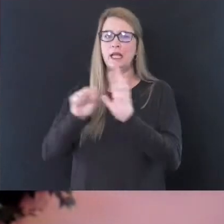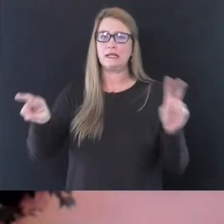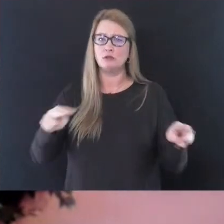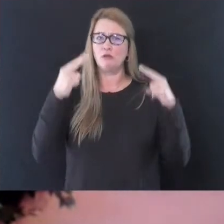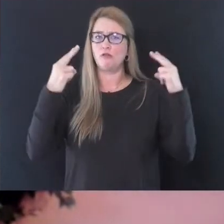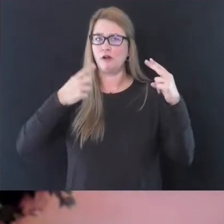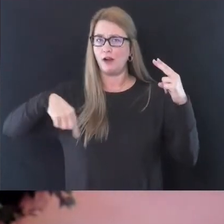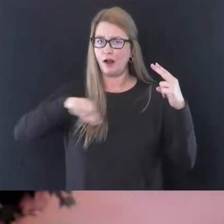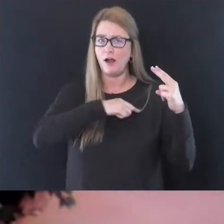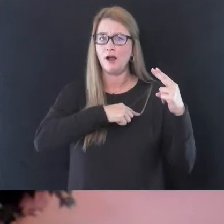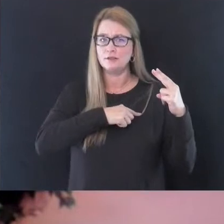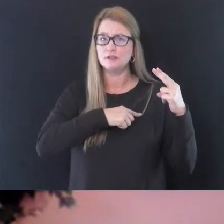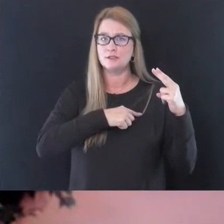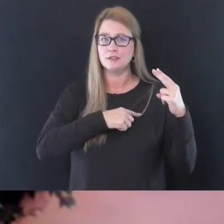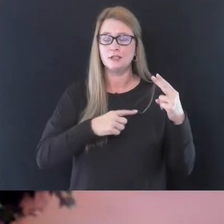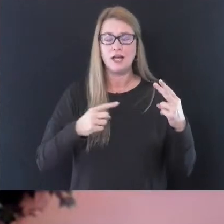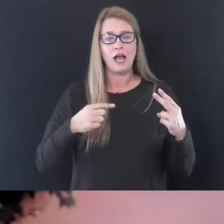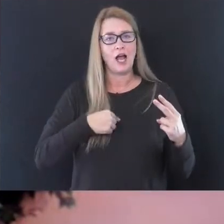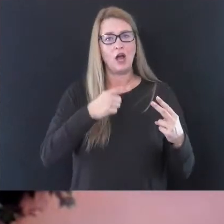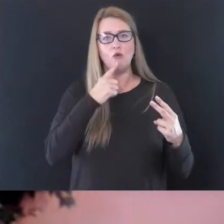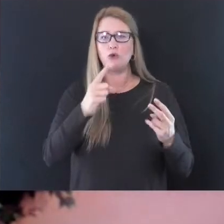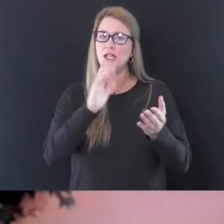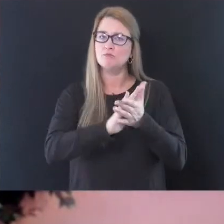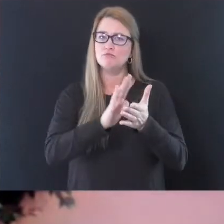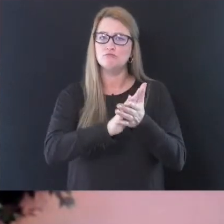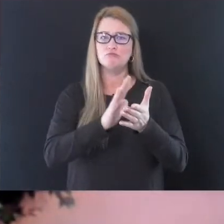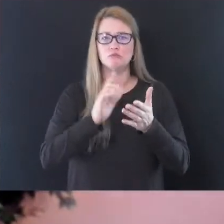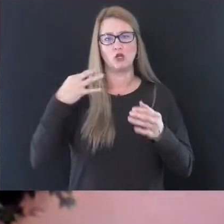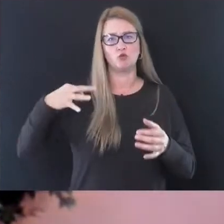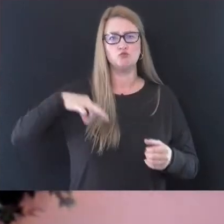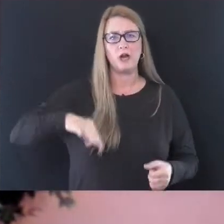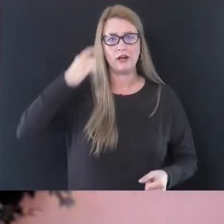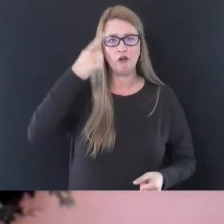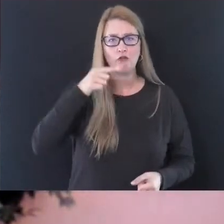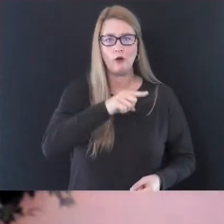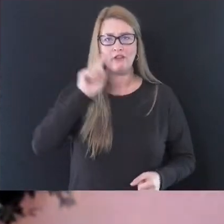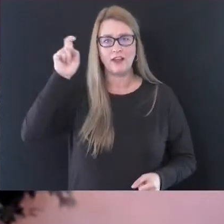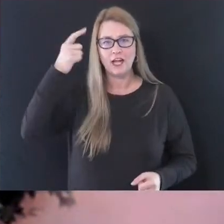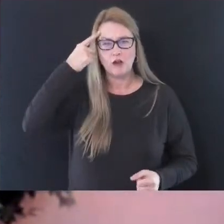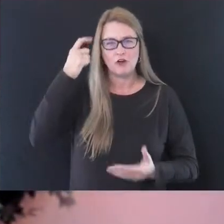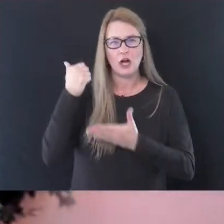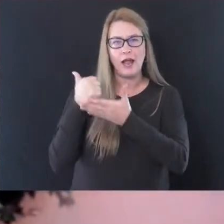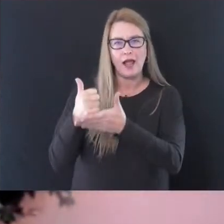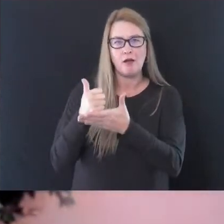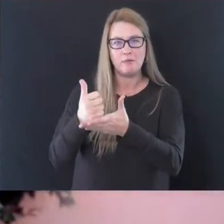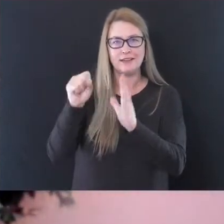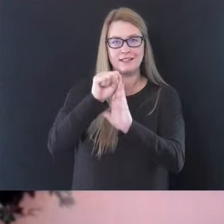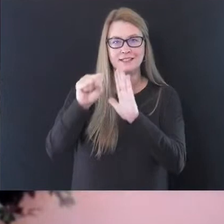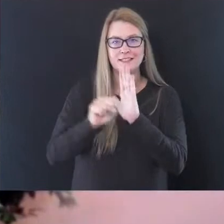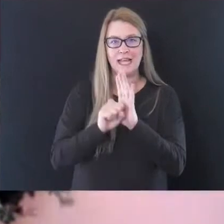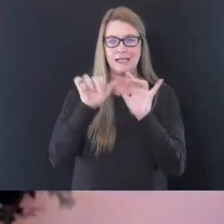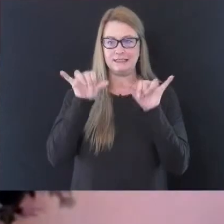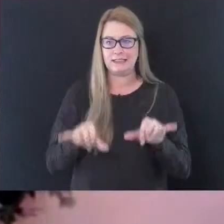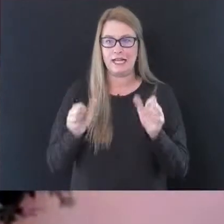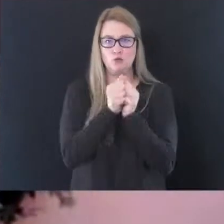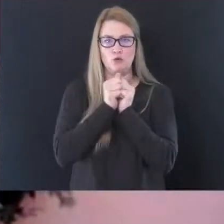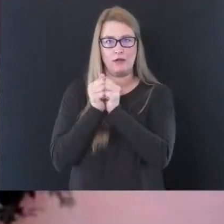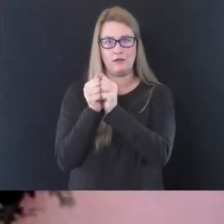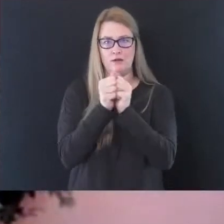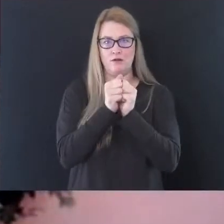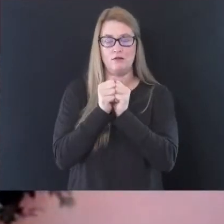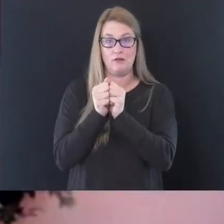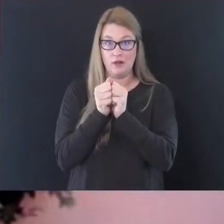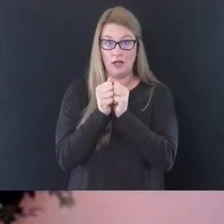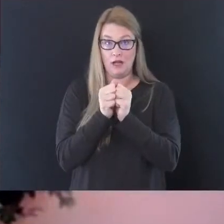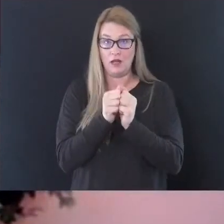give the governor a tremendous amount of credit for helping our state pull the rope together. But it's